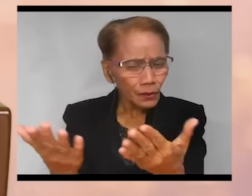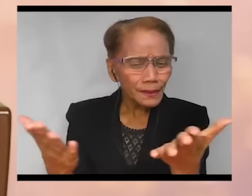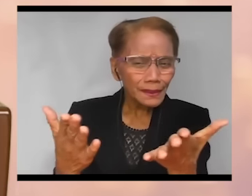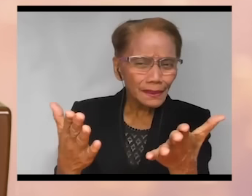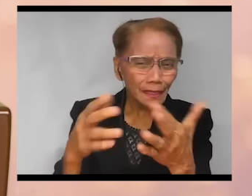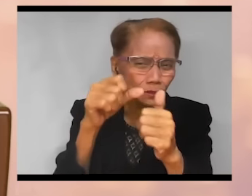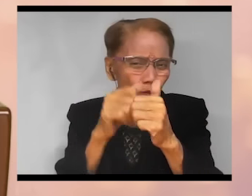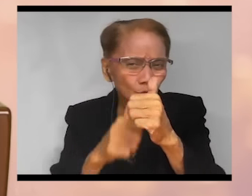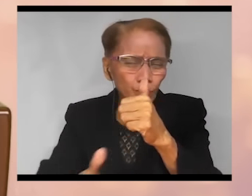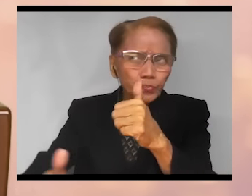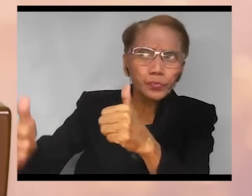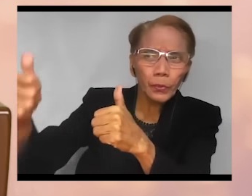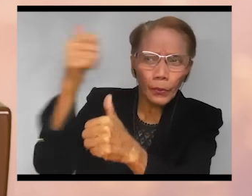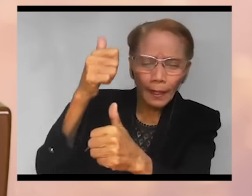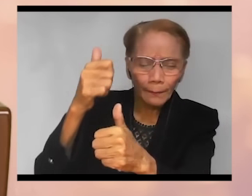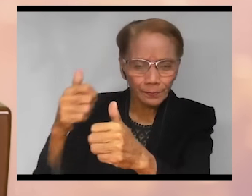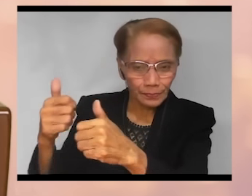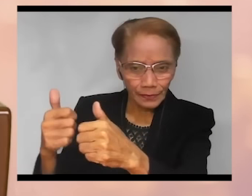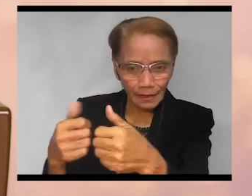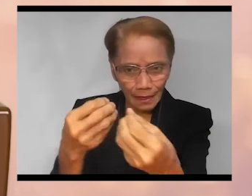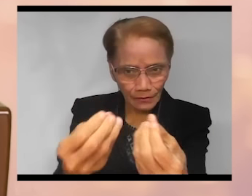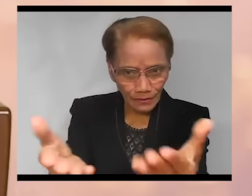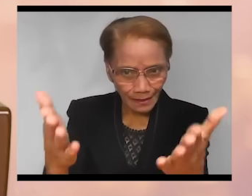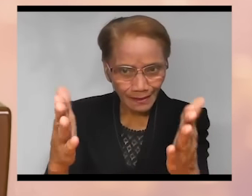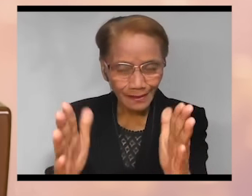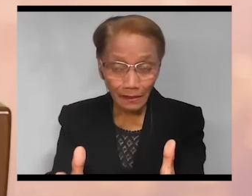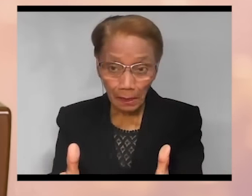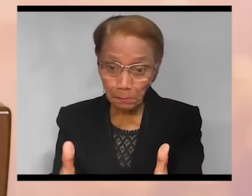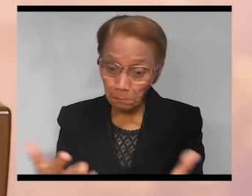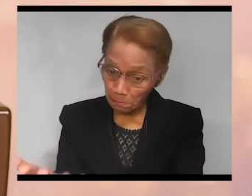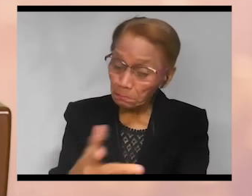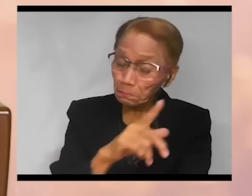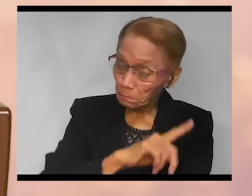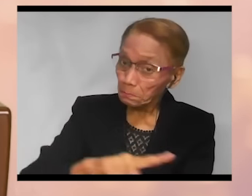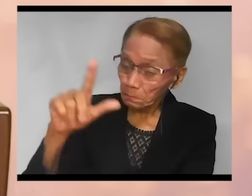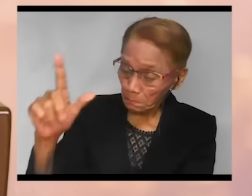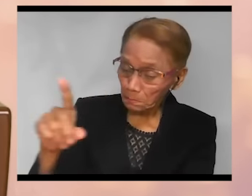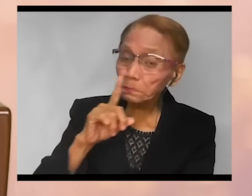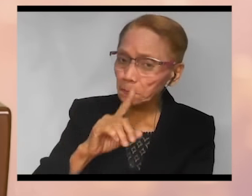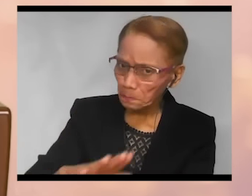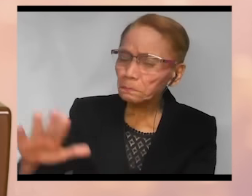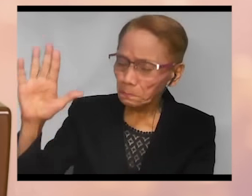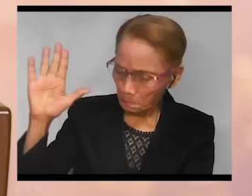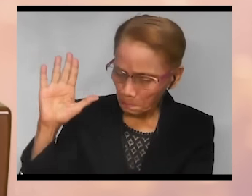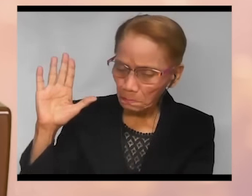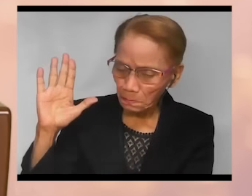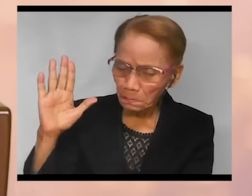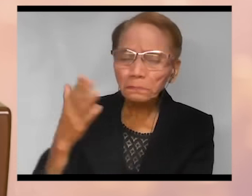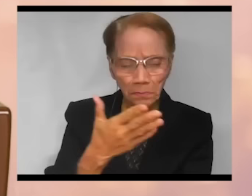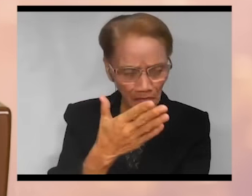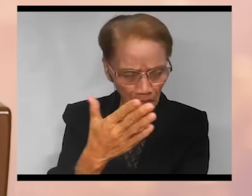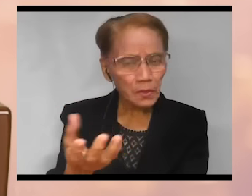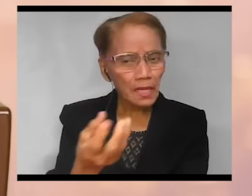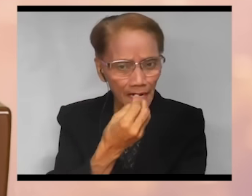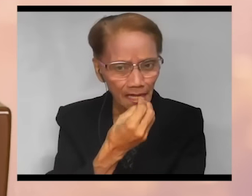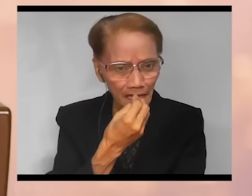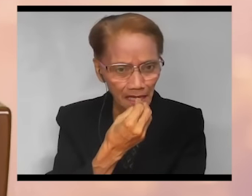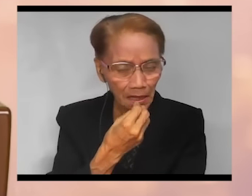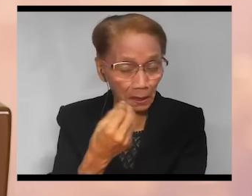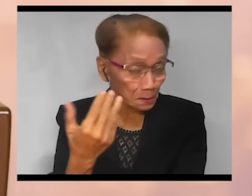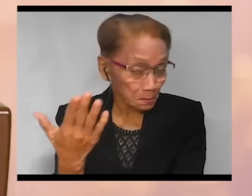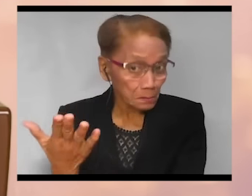supreme giver. This Lord promised they will eat and there will be something